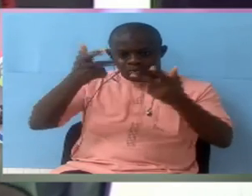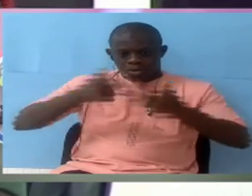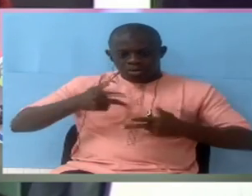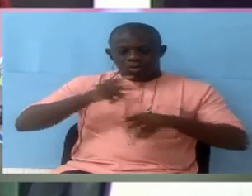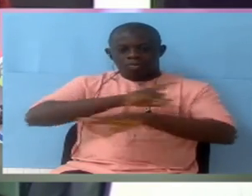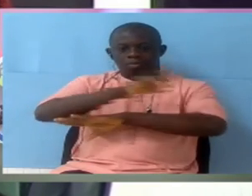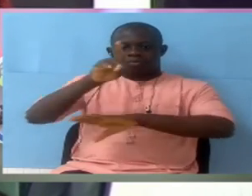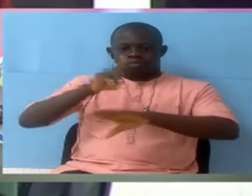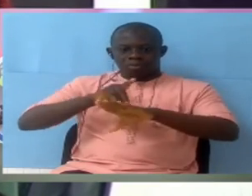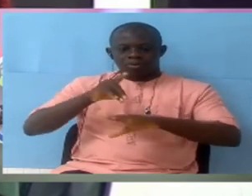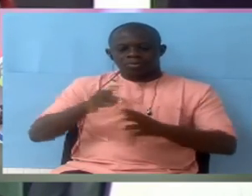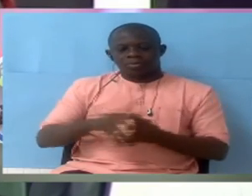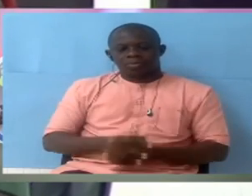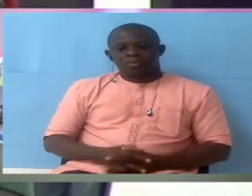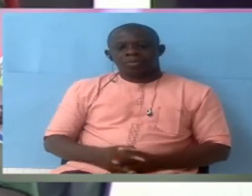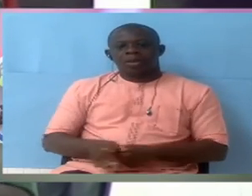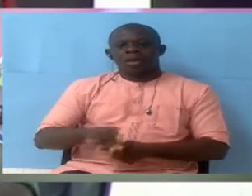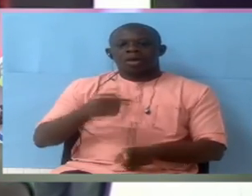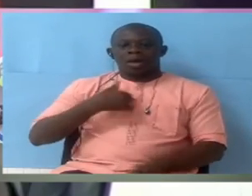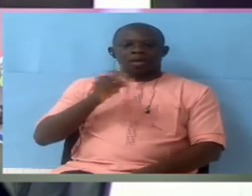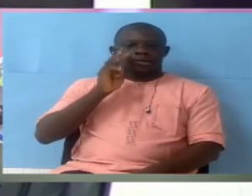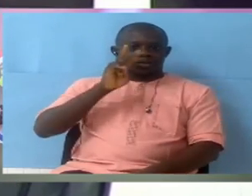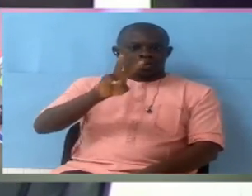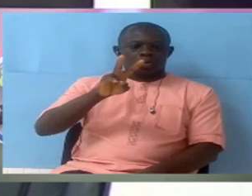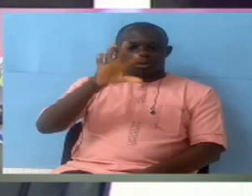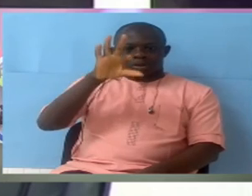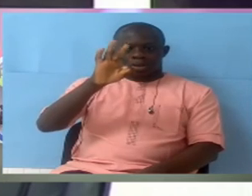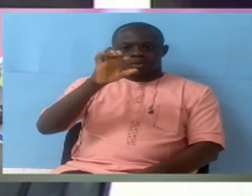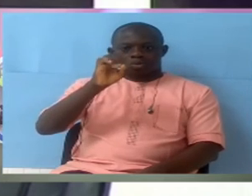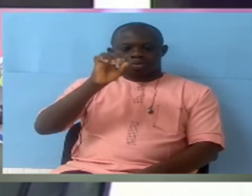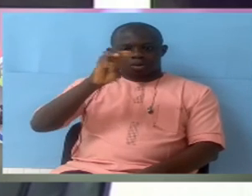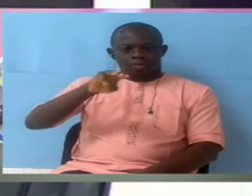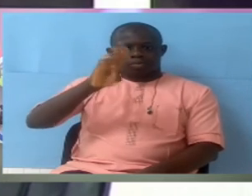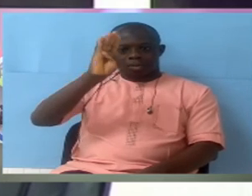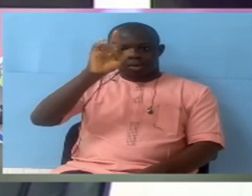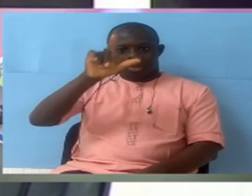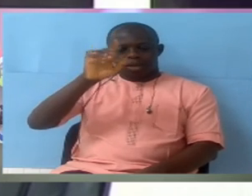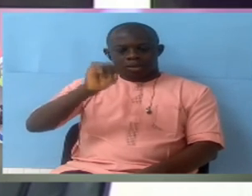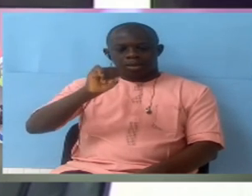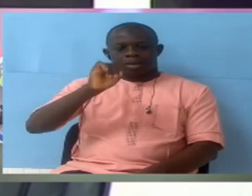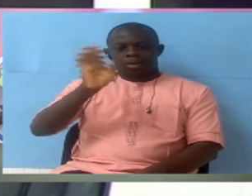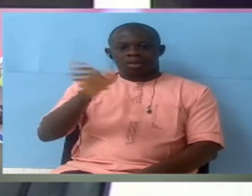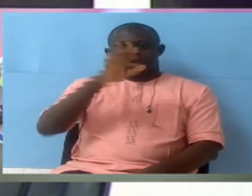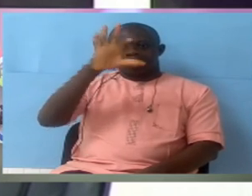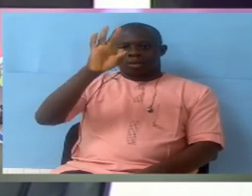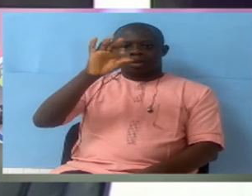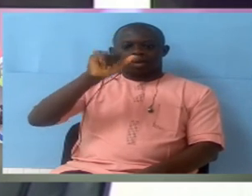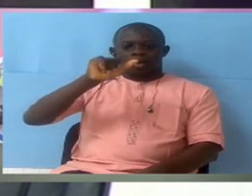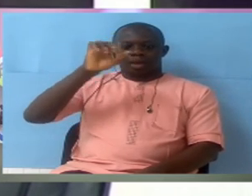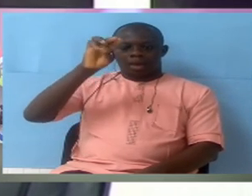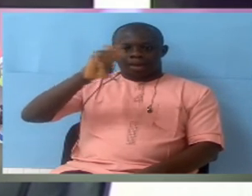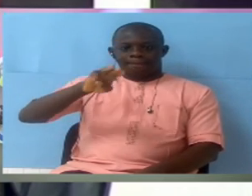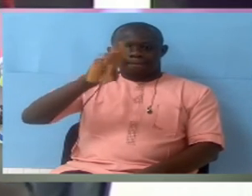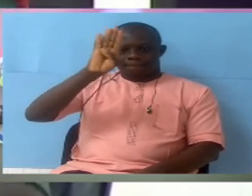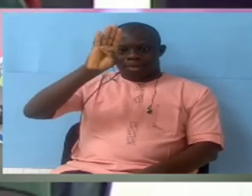romba. I saw Tumbul Tamba. Ma gis Tumbul Tamba. With